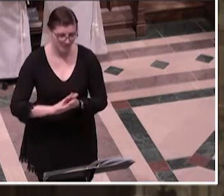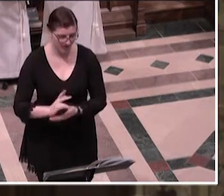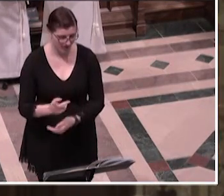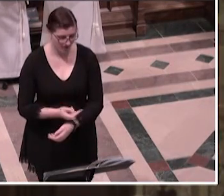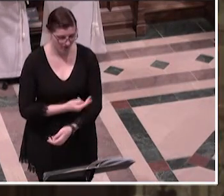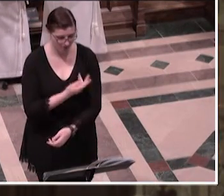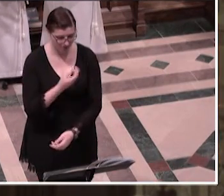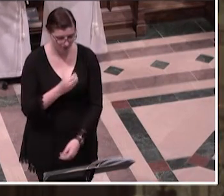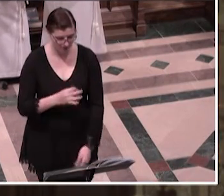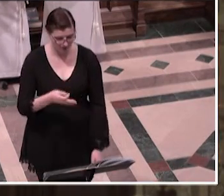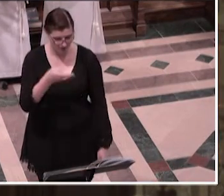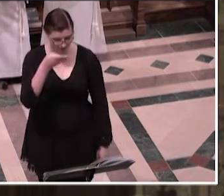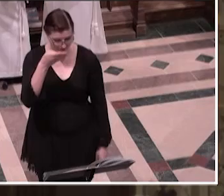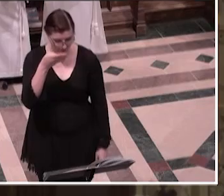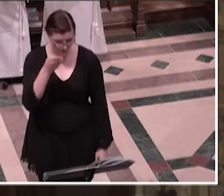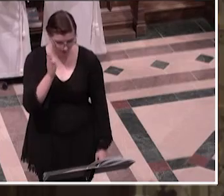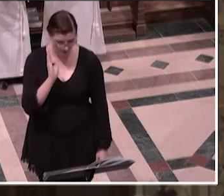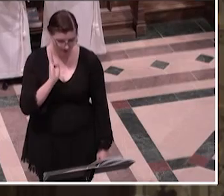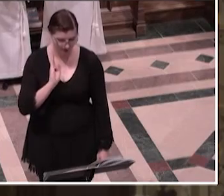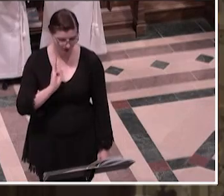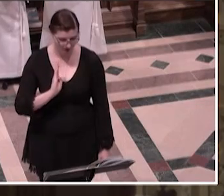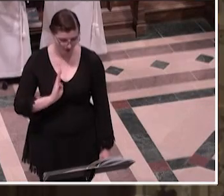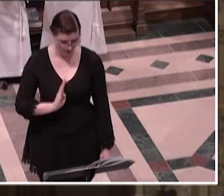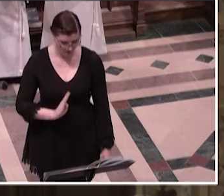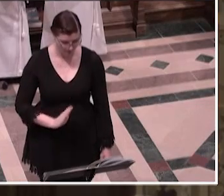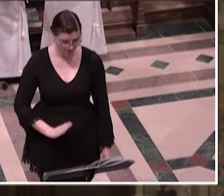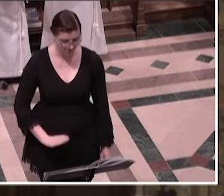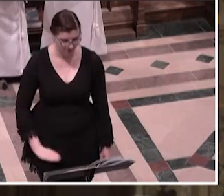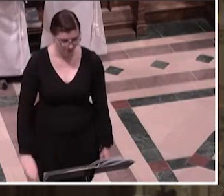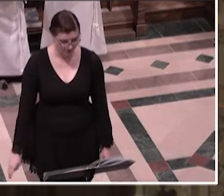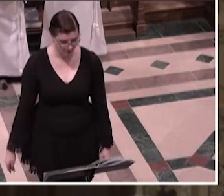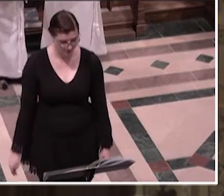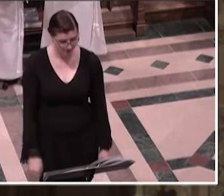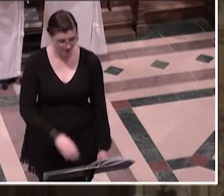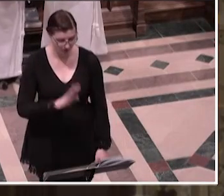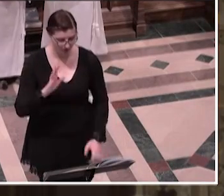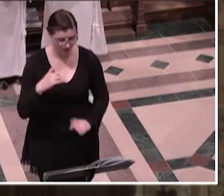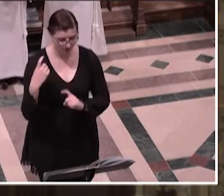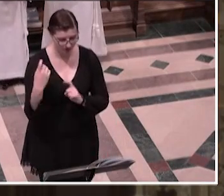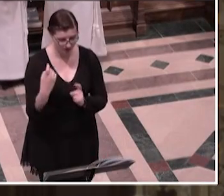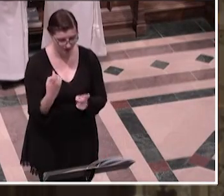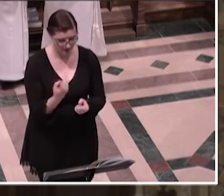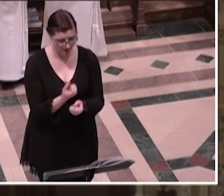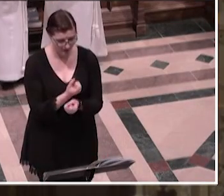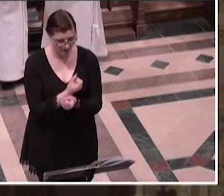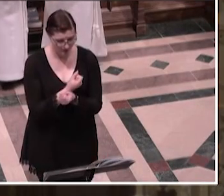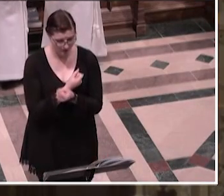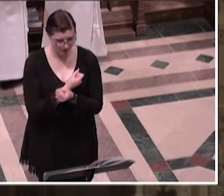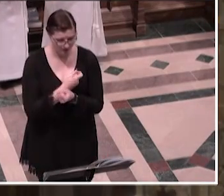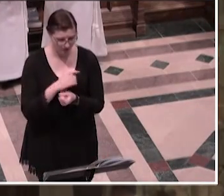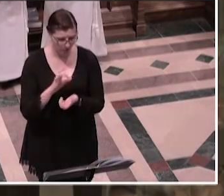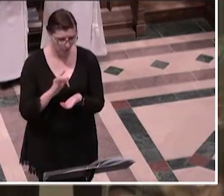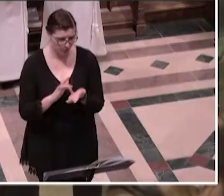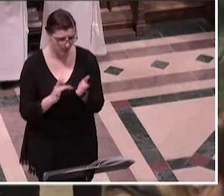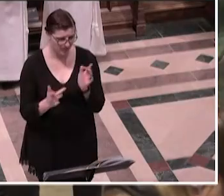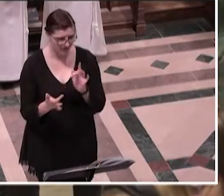the Lamb of God, your gift of love